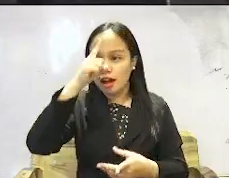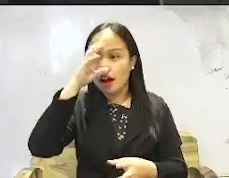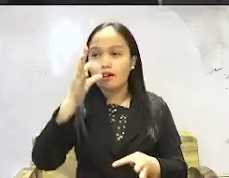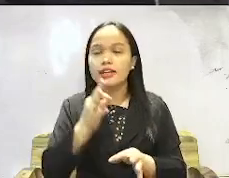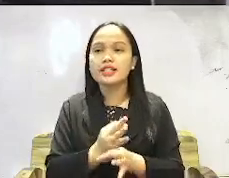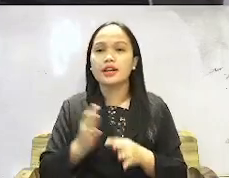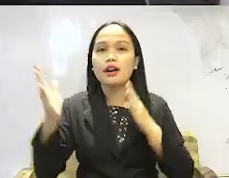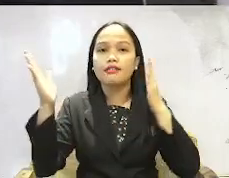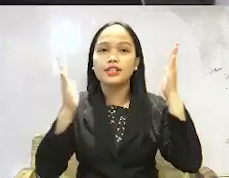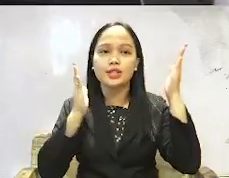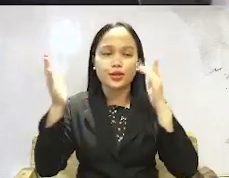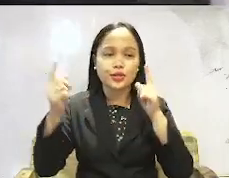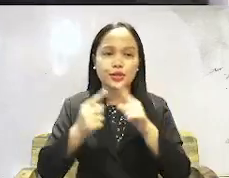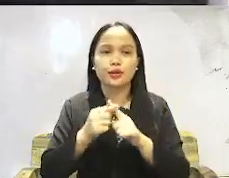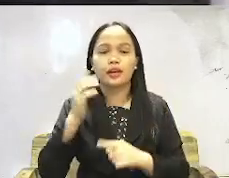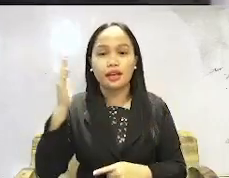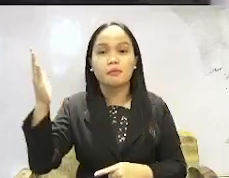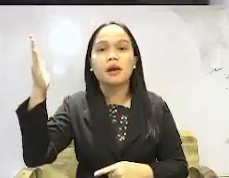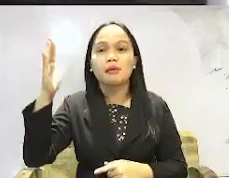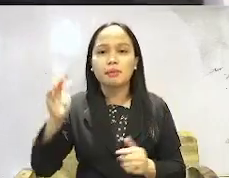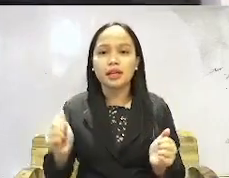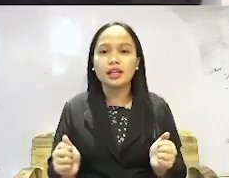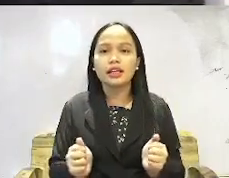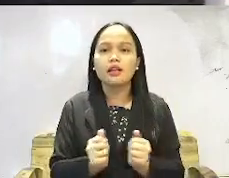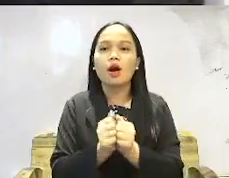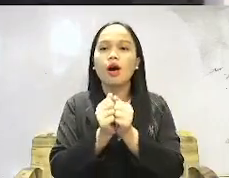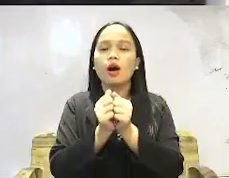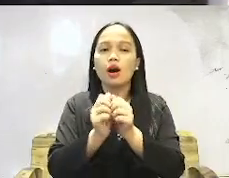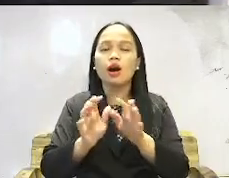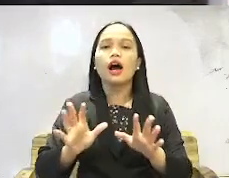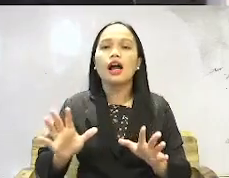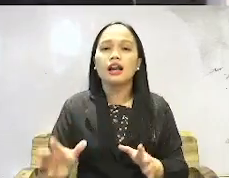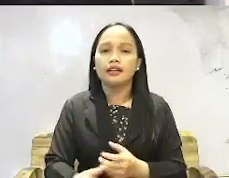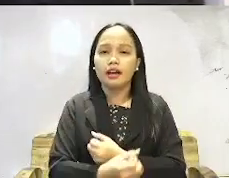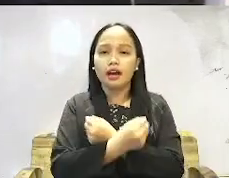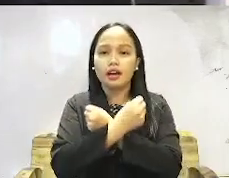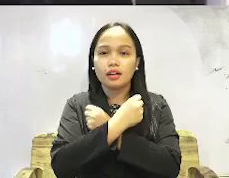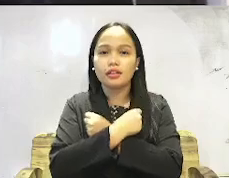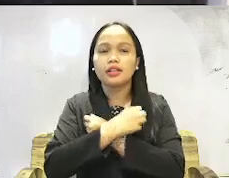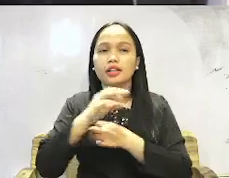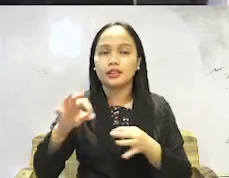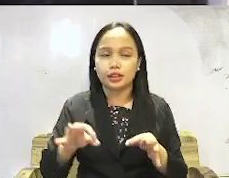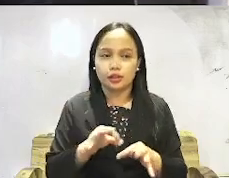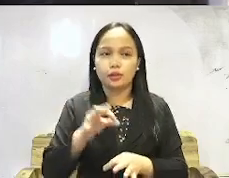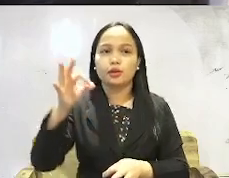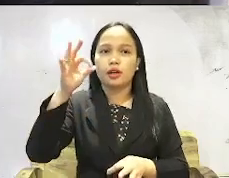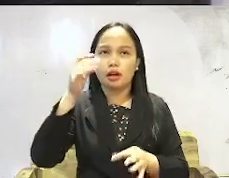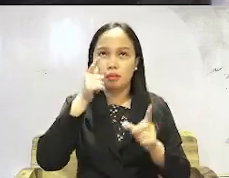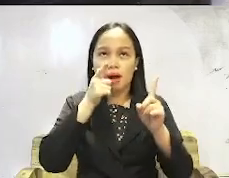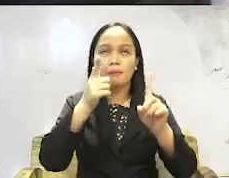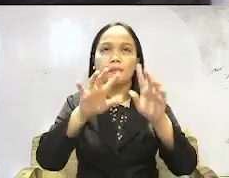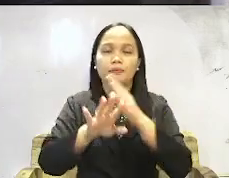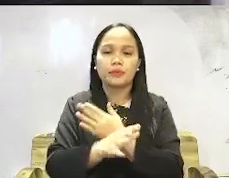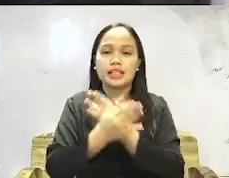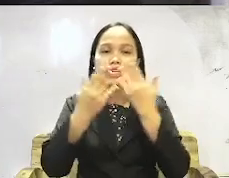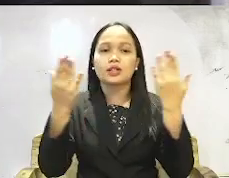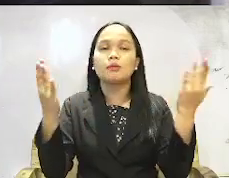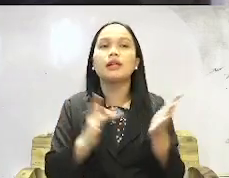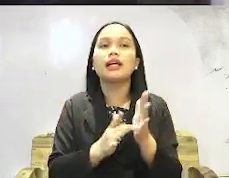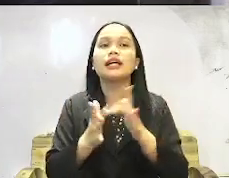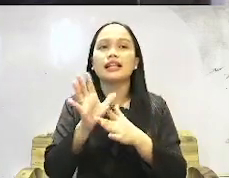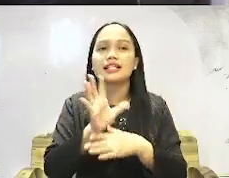Faithful love in service to him belongs. Souls in danger look above,